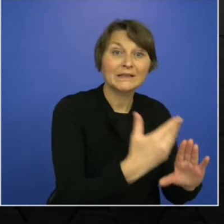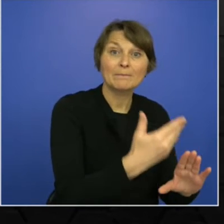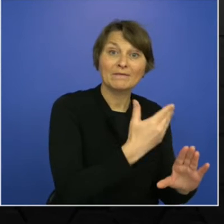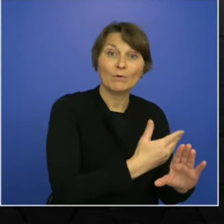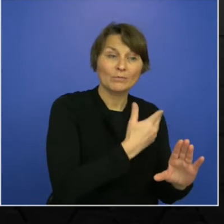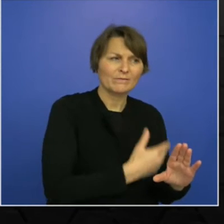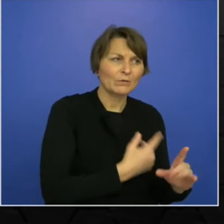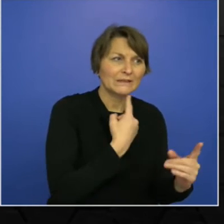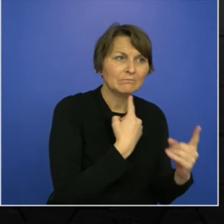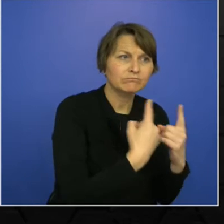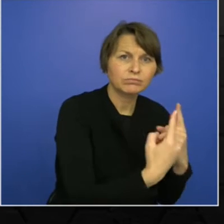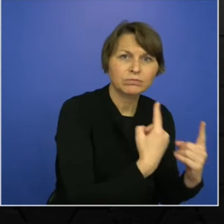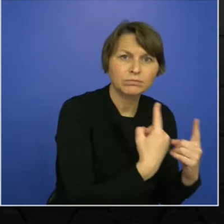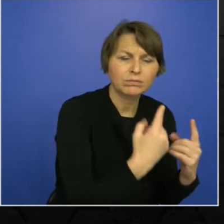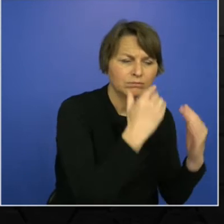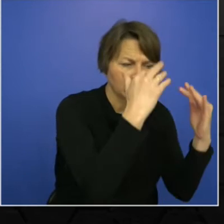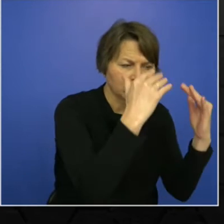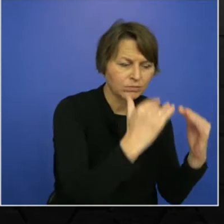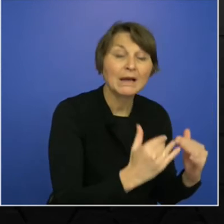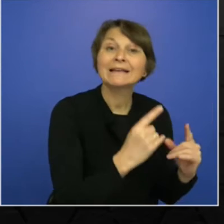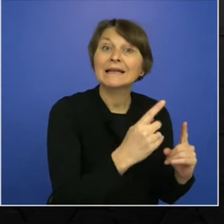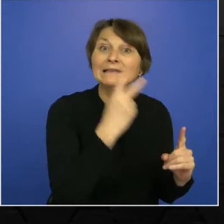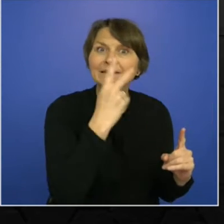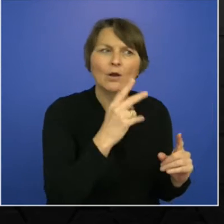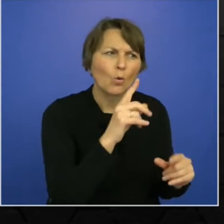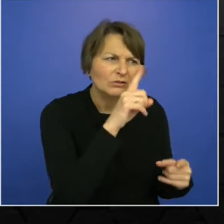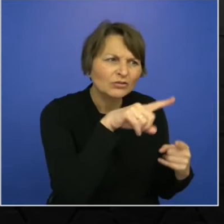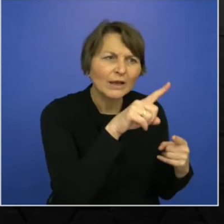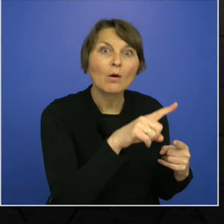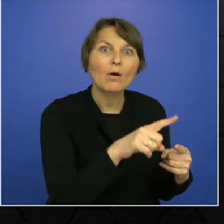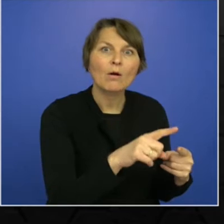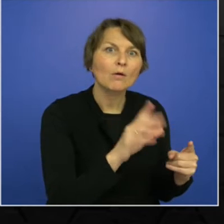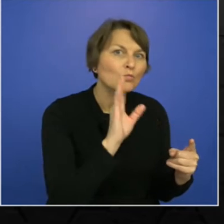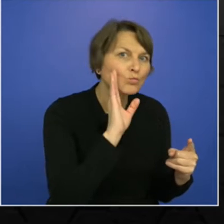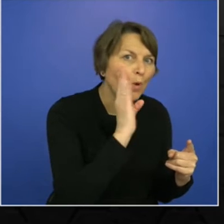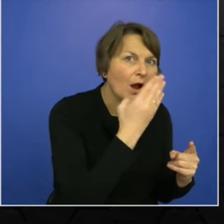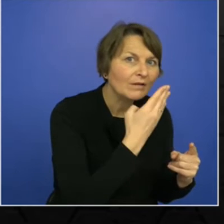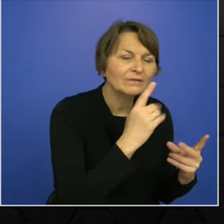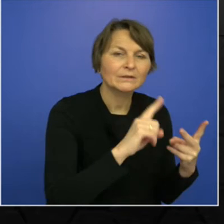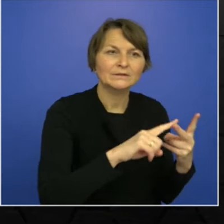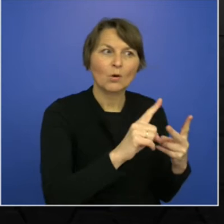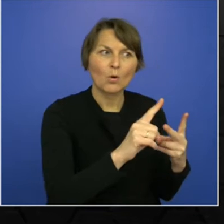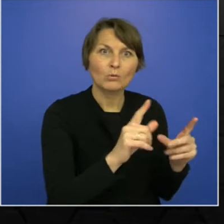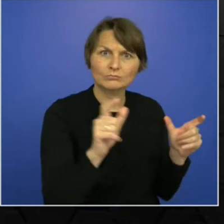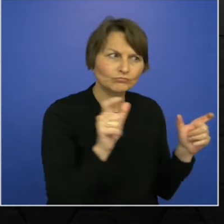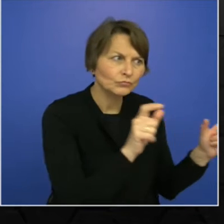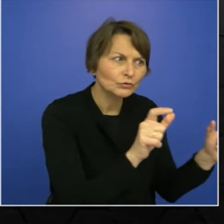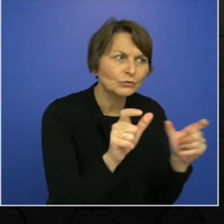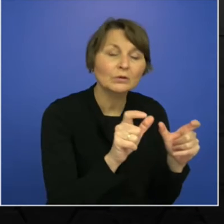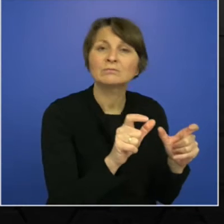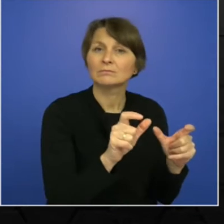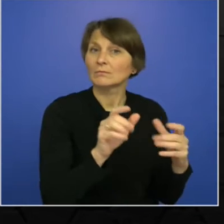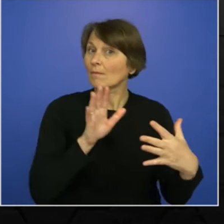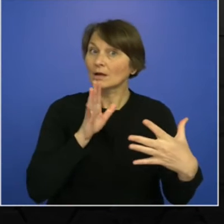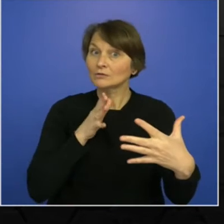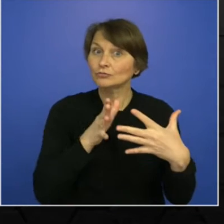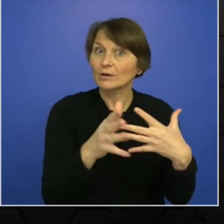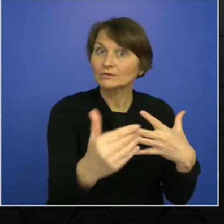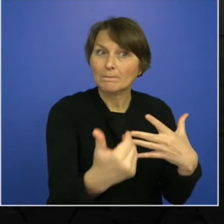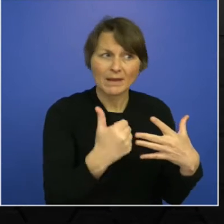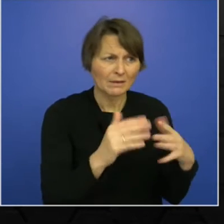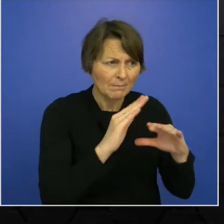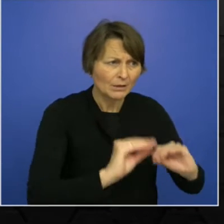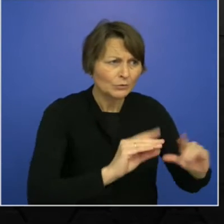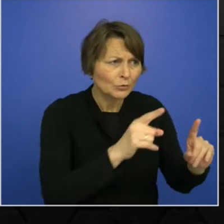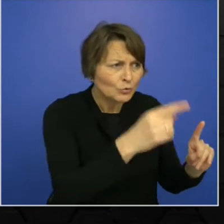way, check the security and privacy, because as we said, everything is transparent and you should know what the bot knows about you. And